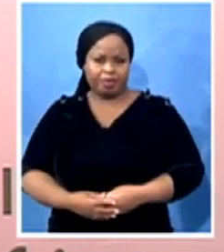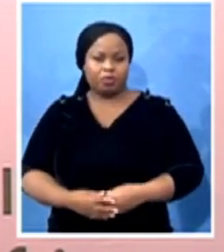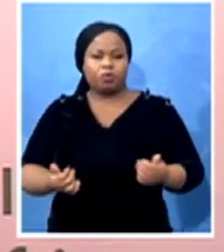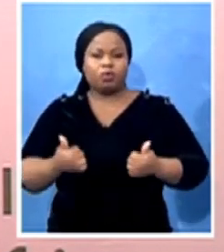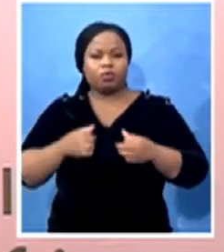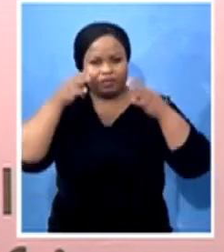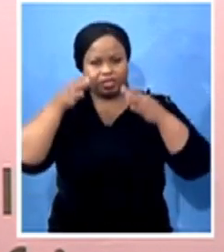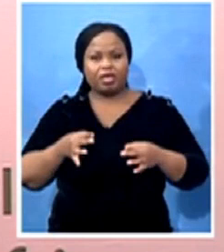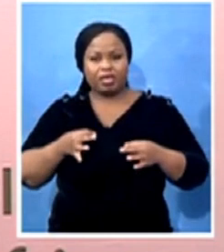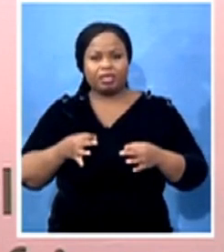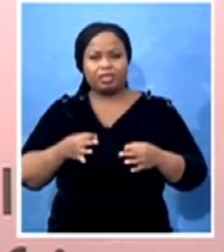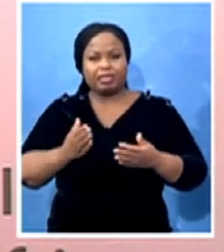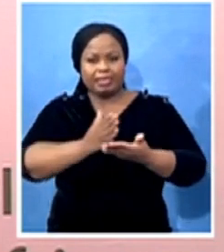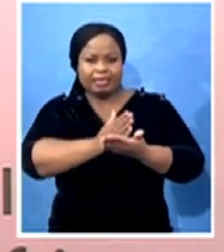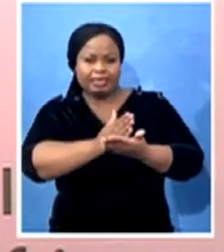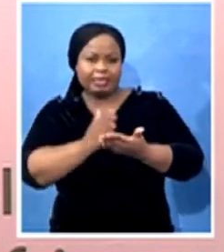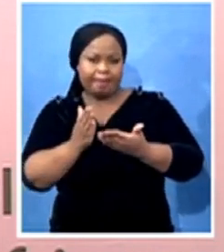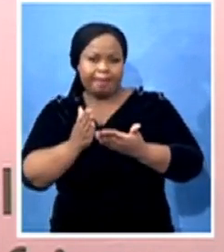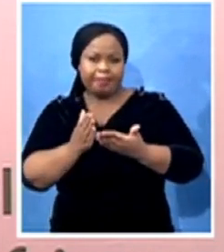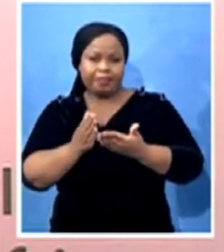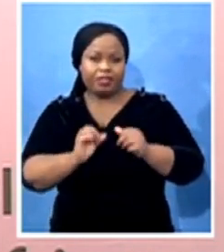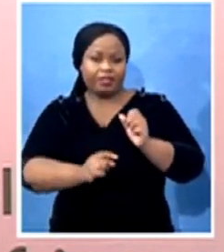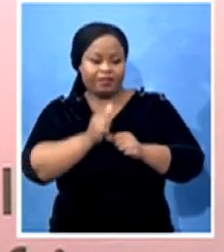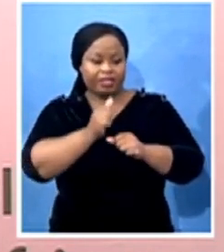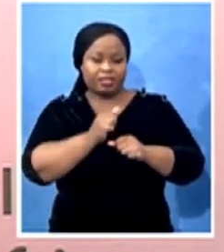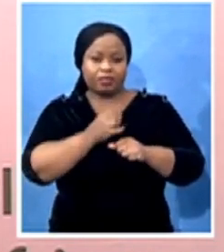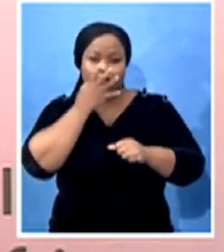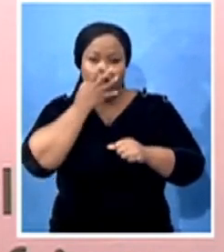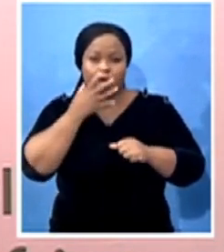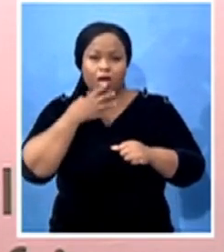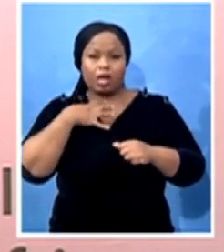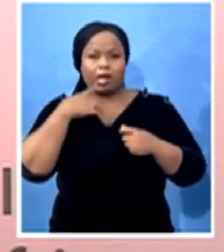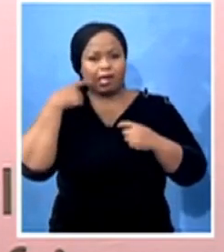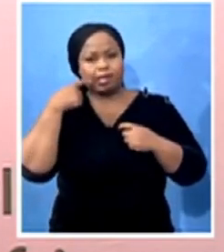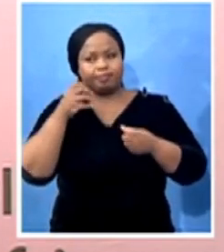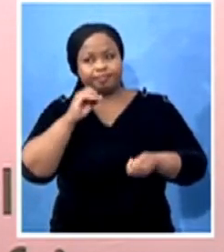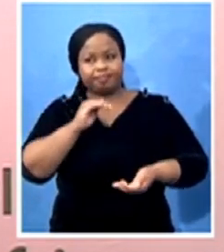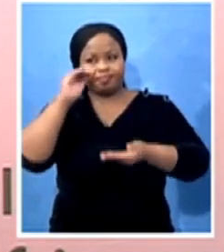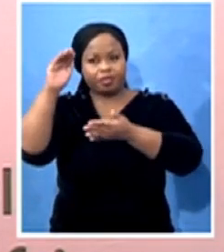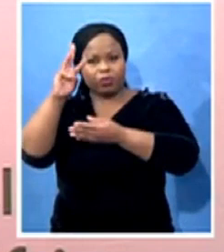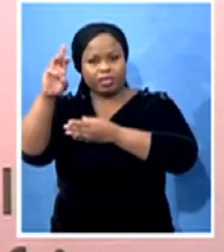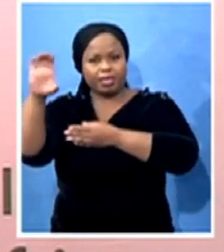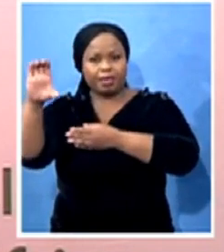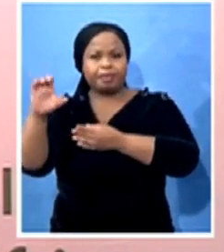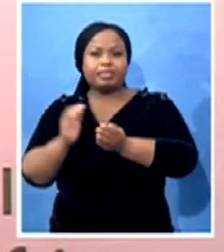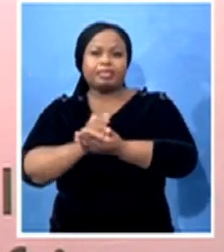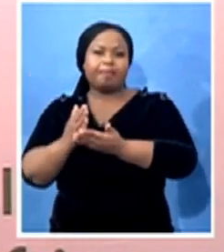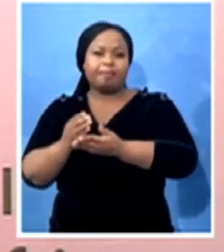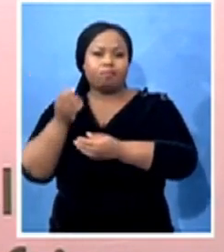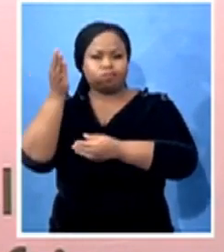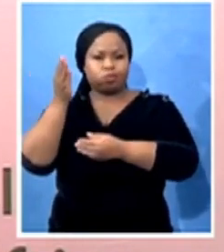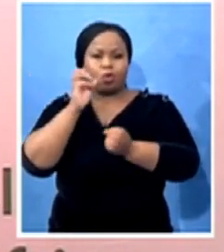of this first batch and sending it to the Western Cape. And so they are